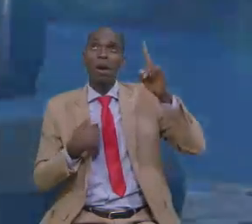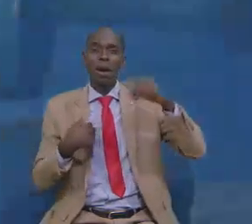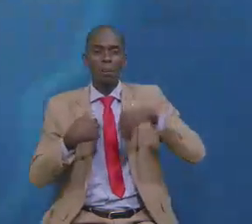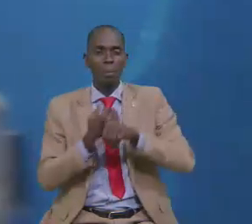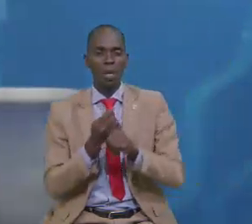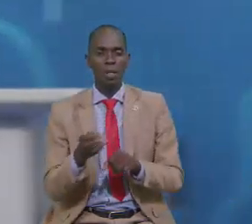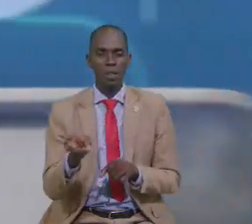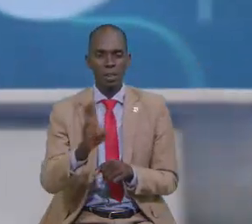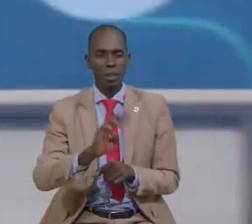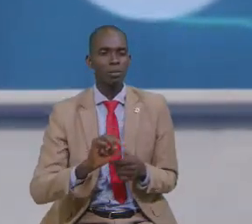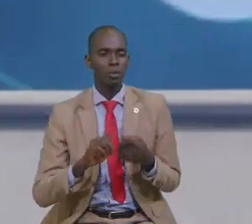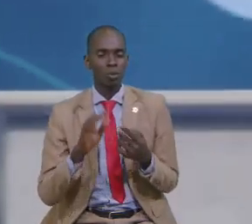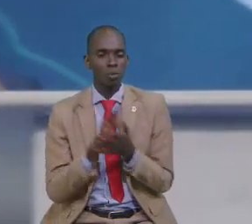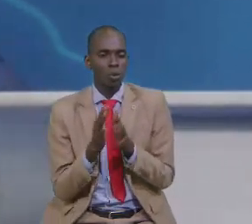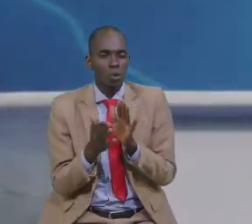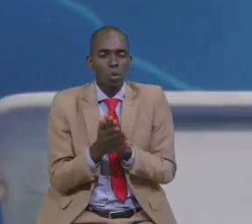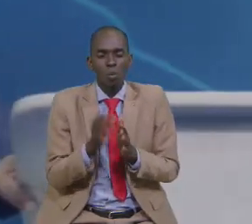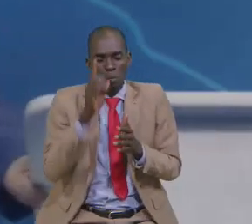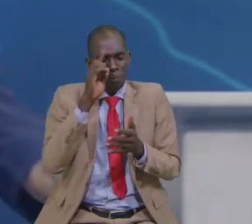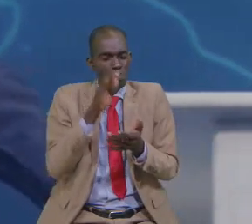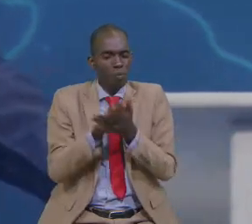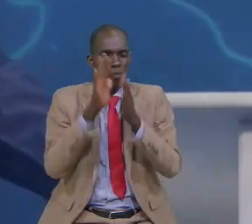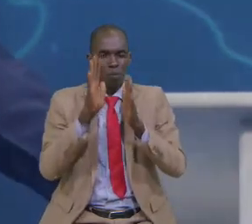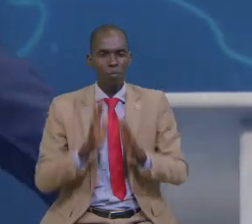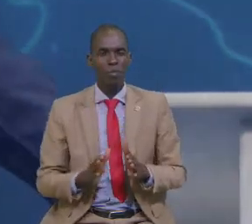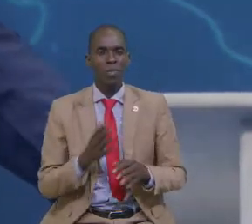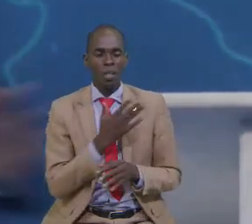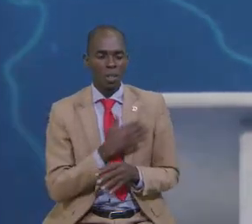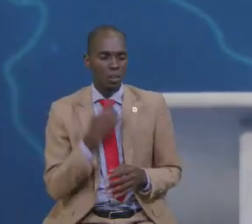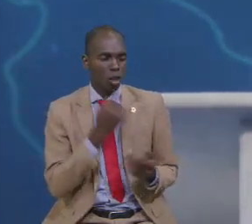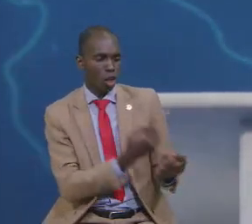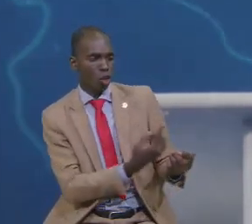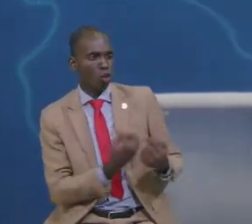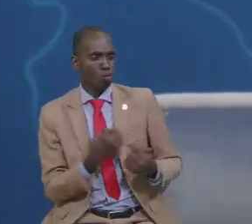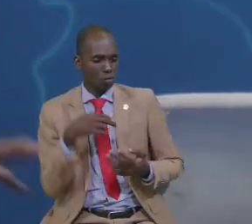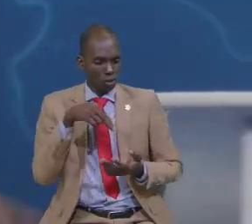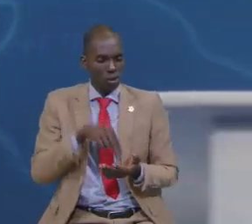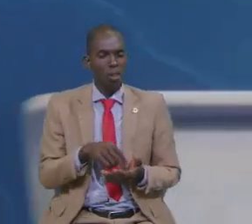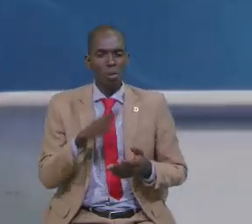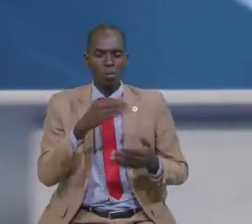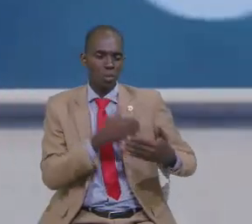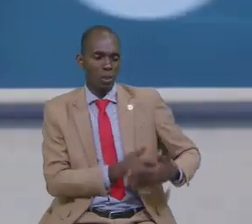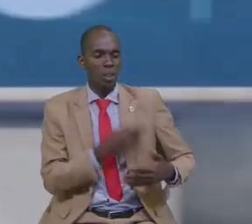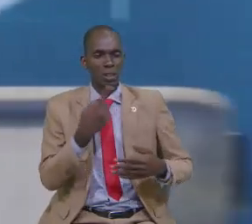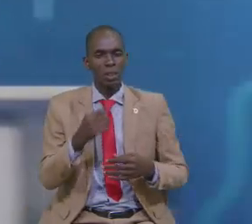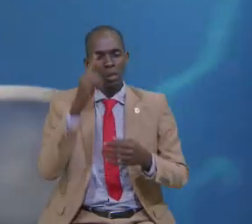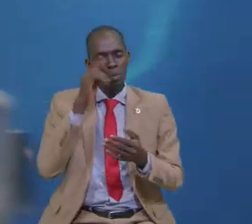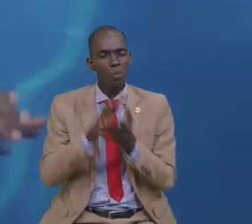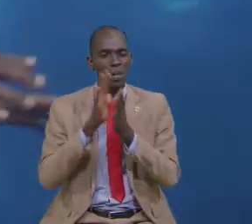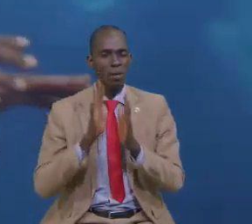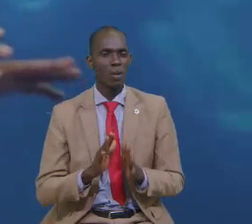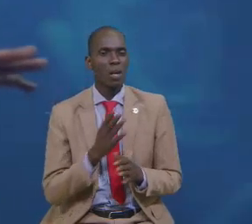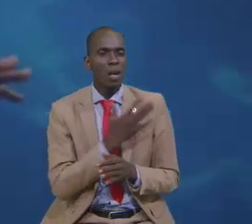the before or besides the Saints and look at what he says he says he is to give us